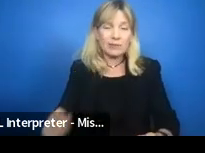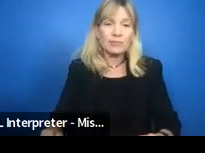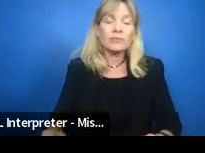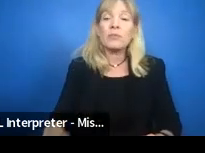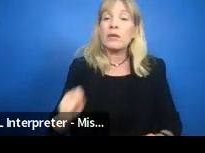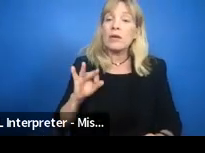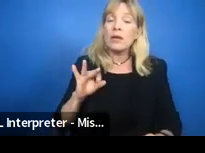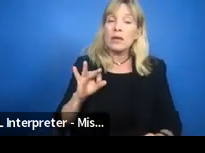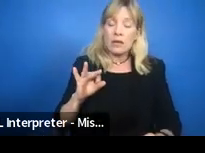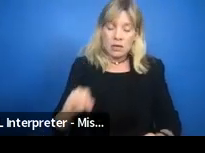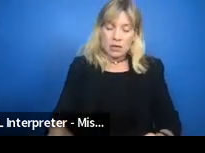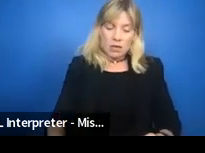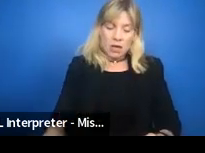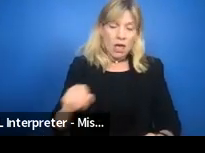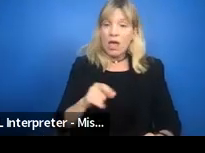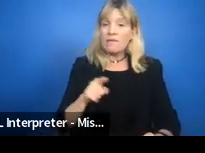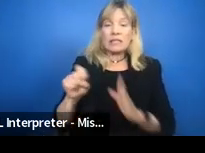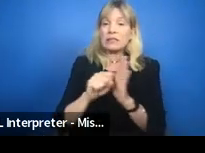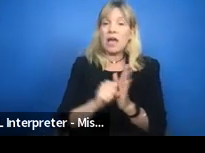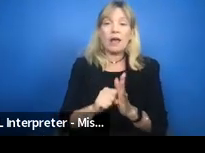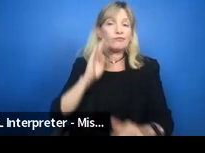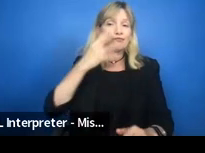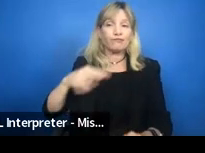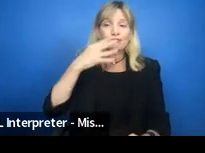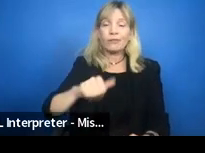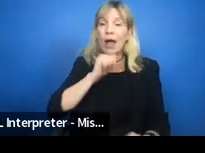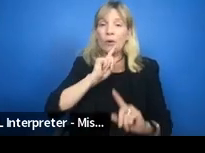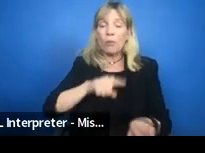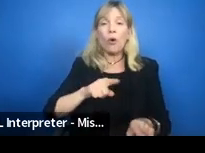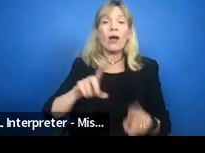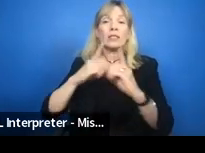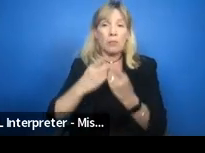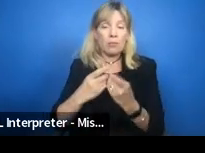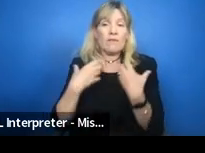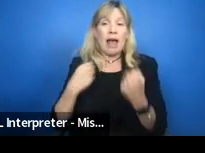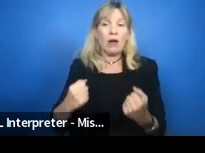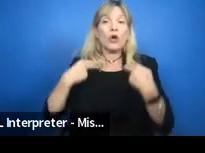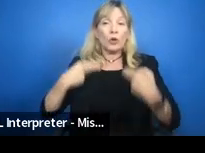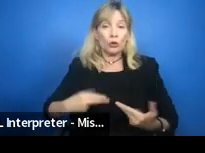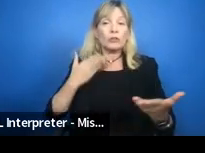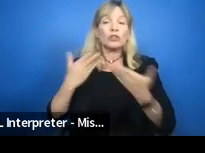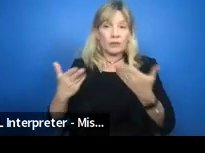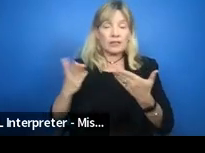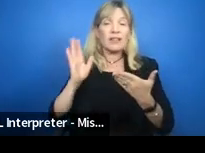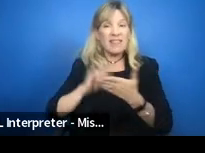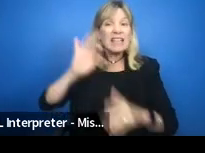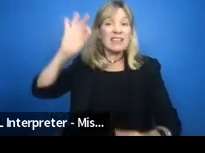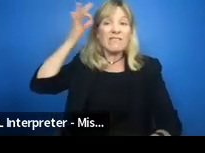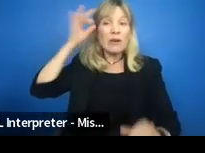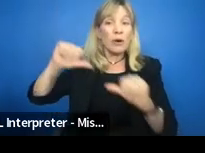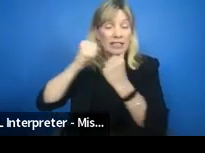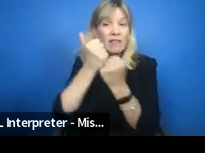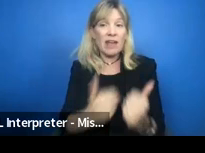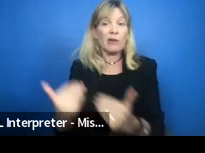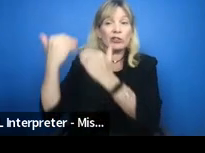If they continue to not do that, the Department of Health and Human Services, which is the federal agency in charge